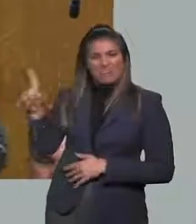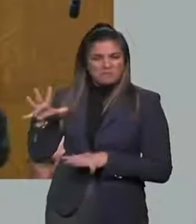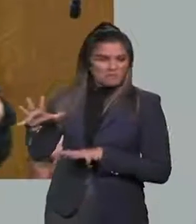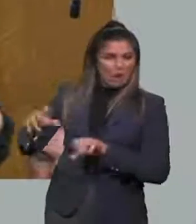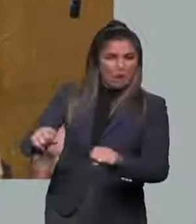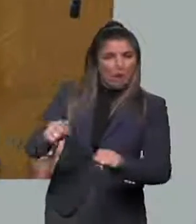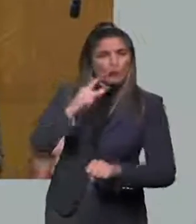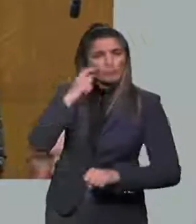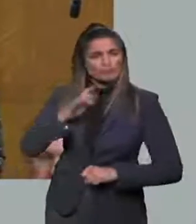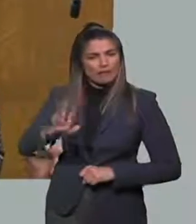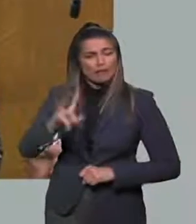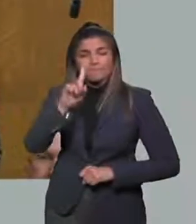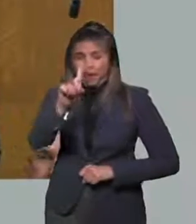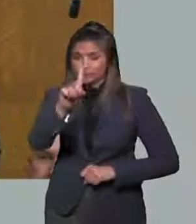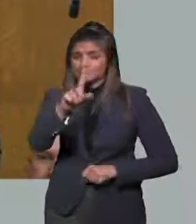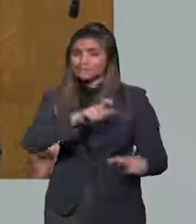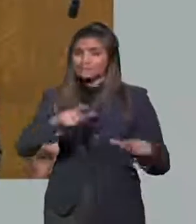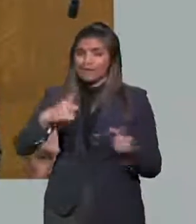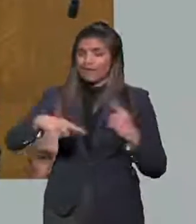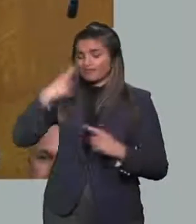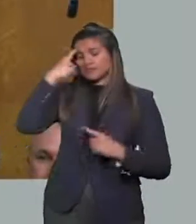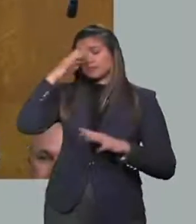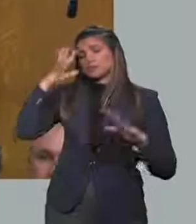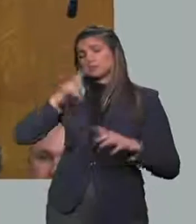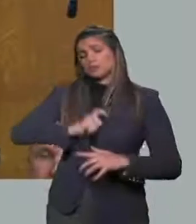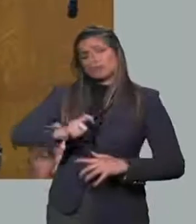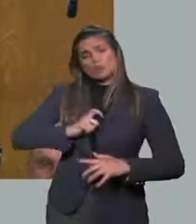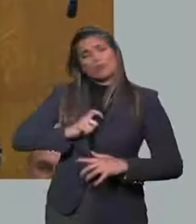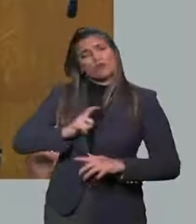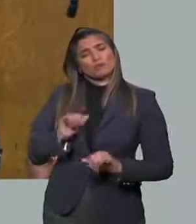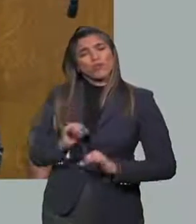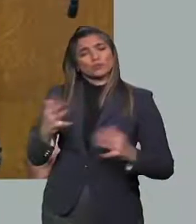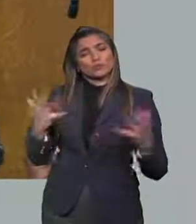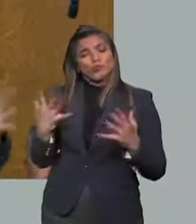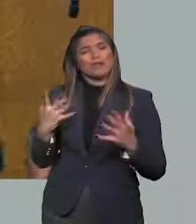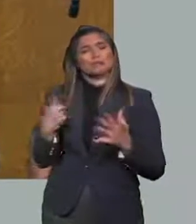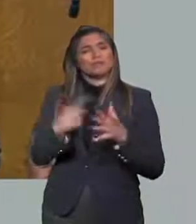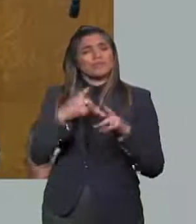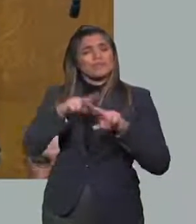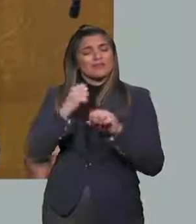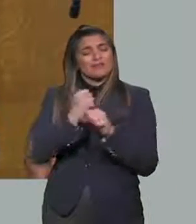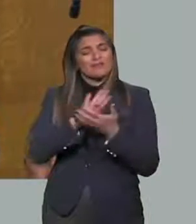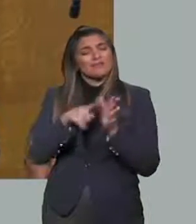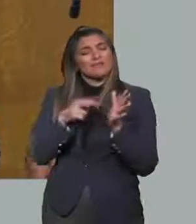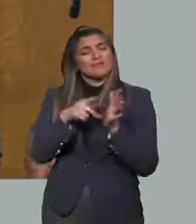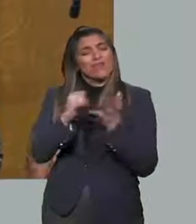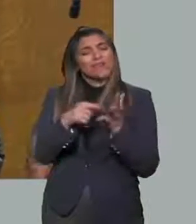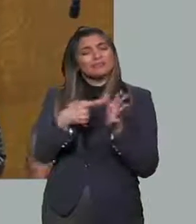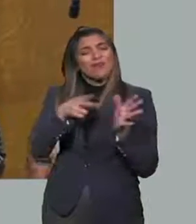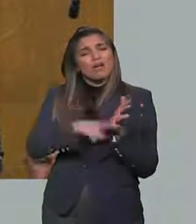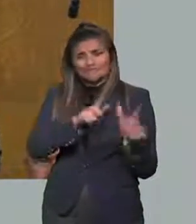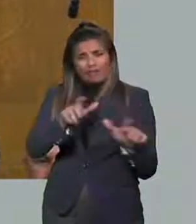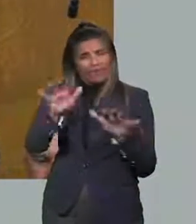But there is still a humanitarian crisis in Afghanistan. And I welcome the fact that the UK government is